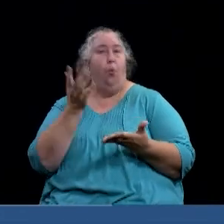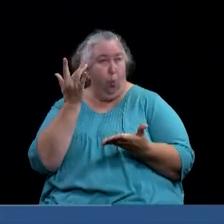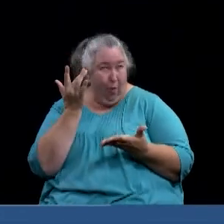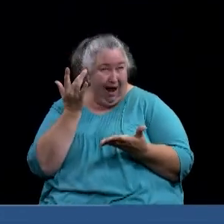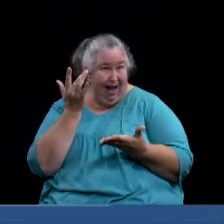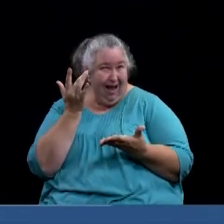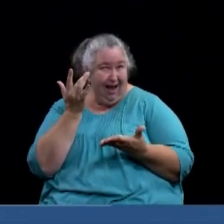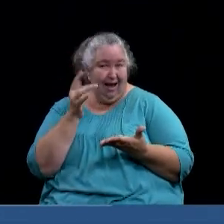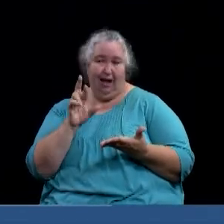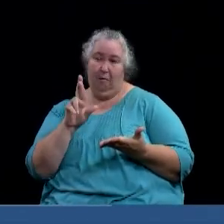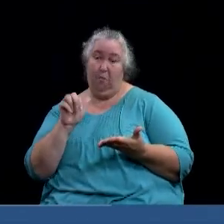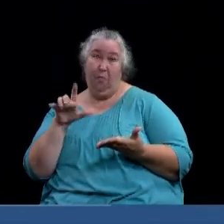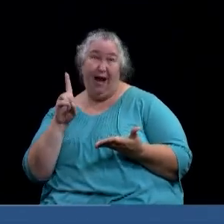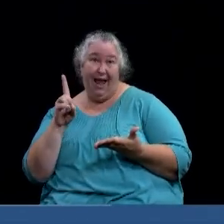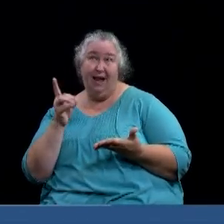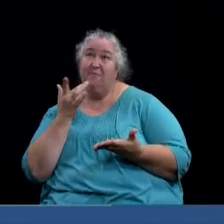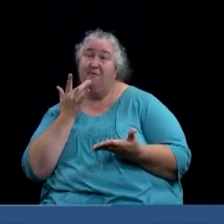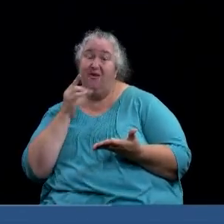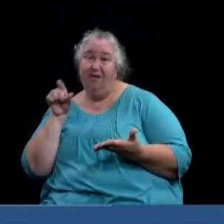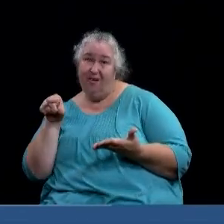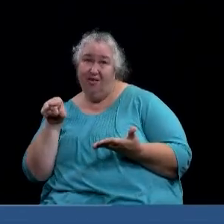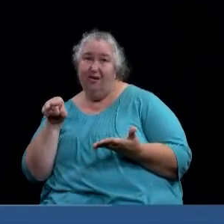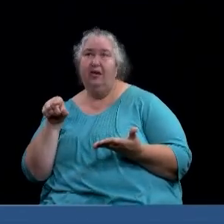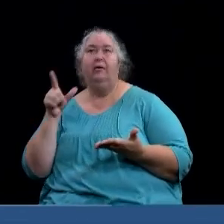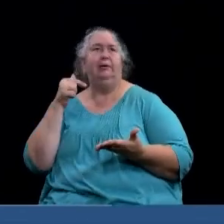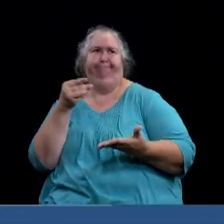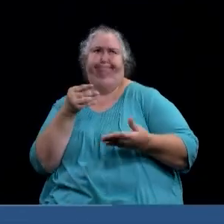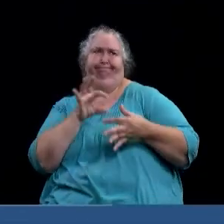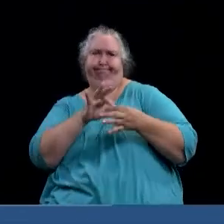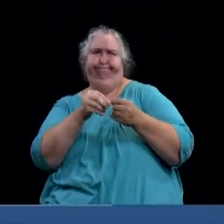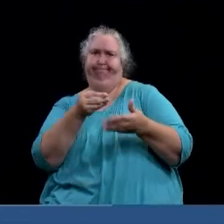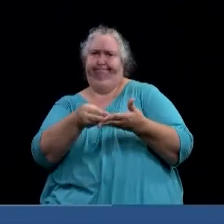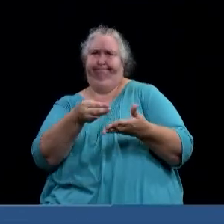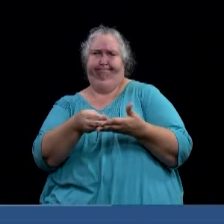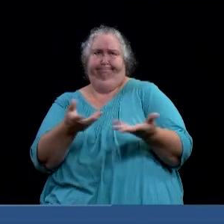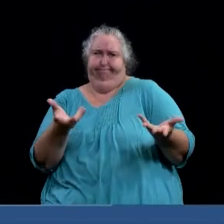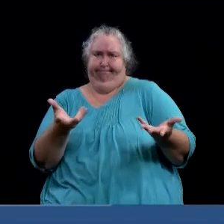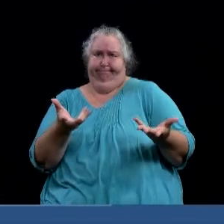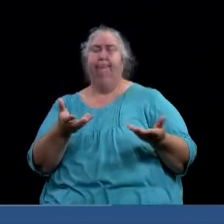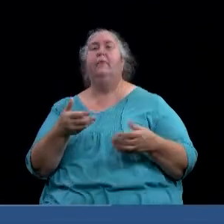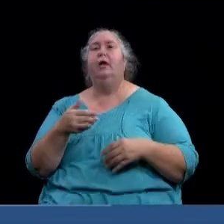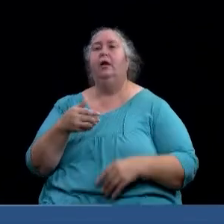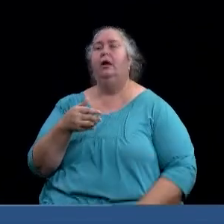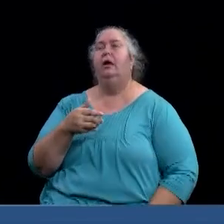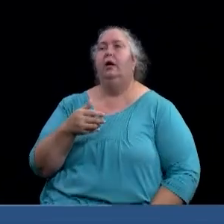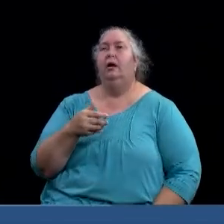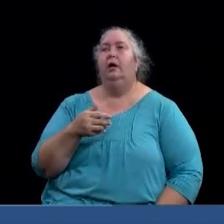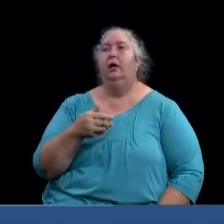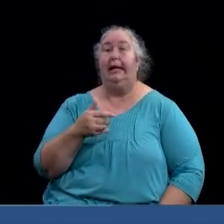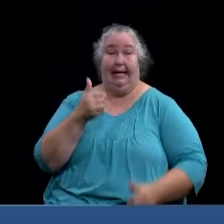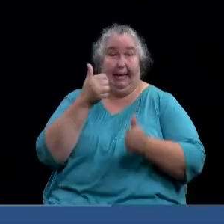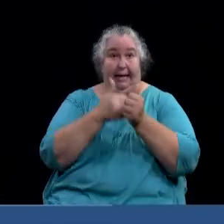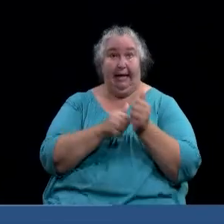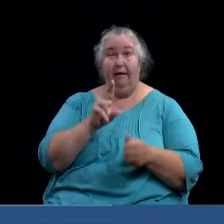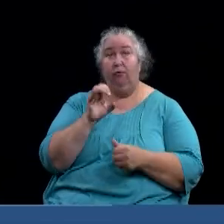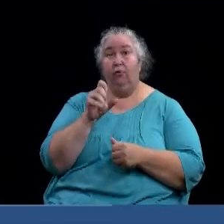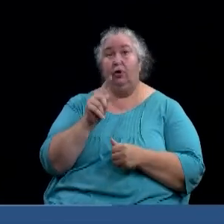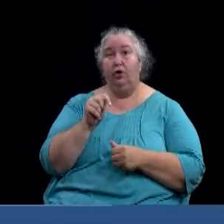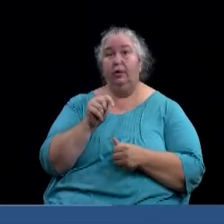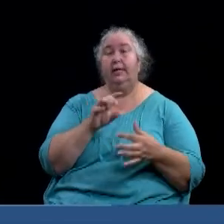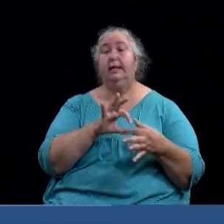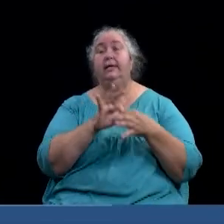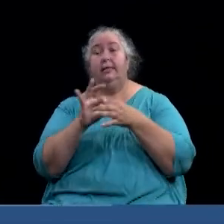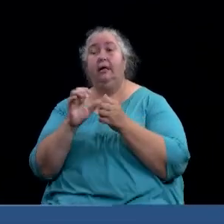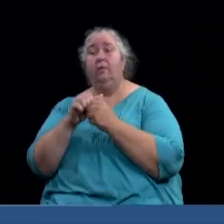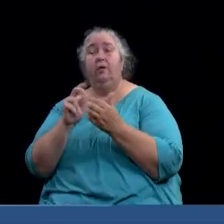monetary issue. We're allowed, every unit will be tied to a project-based voucher on the